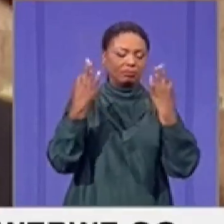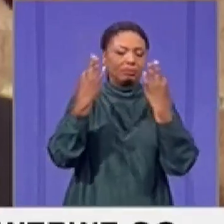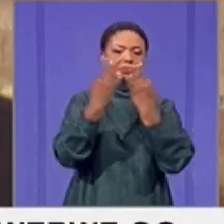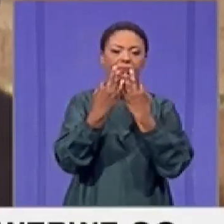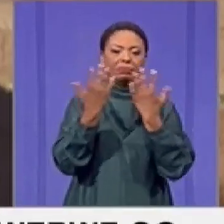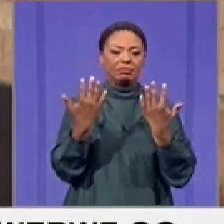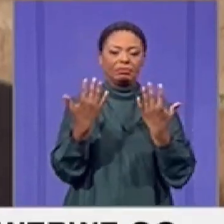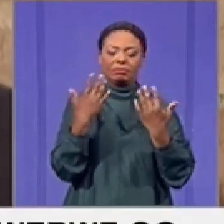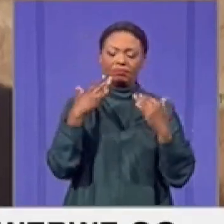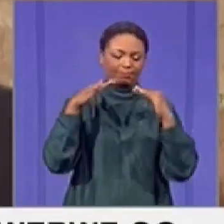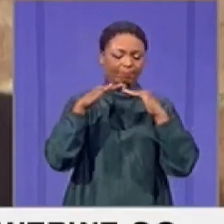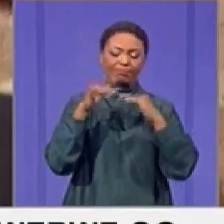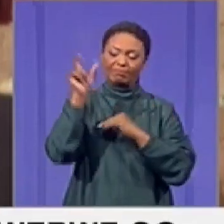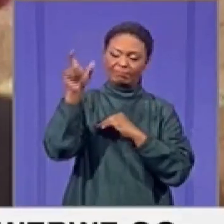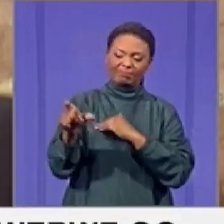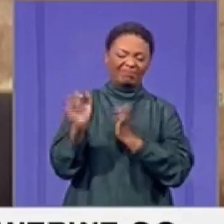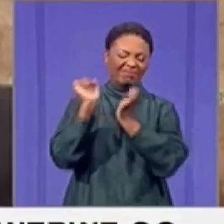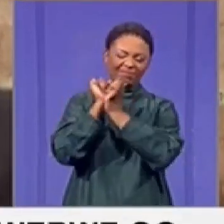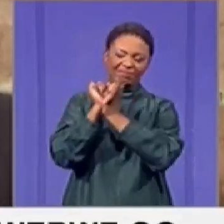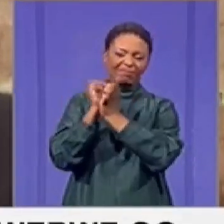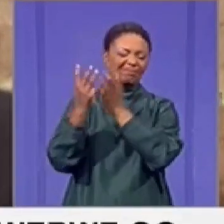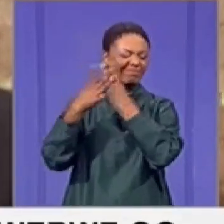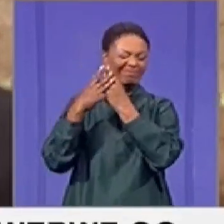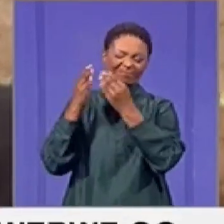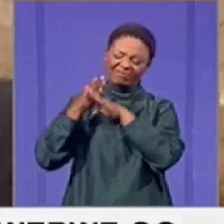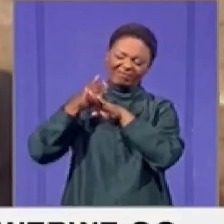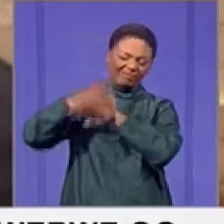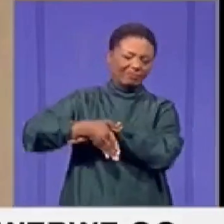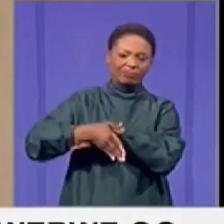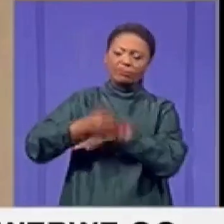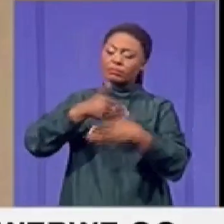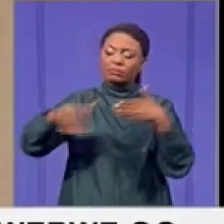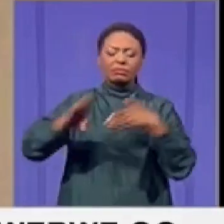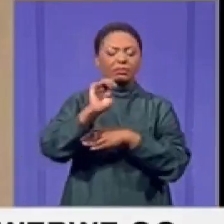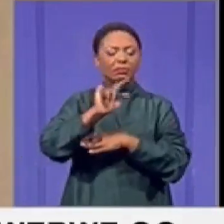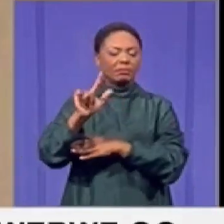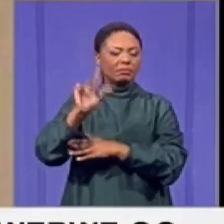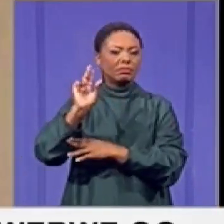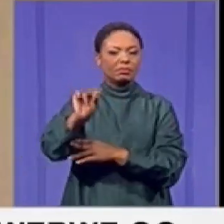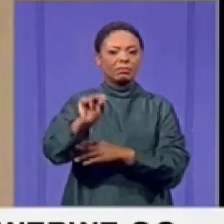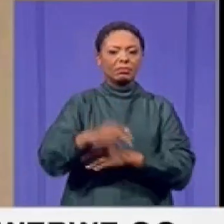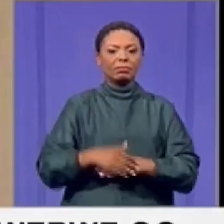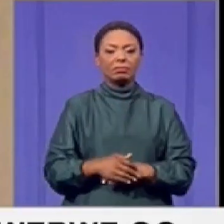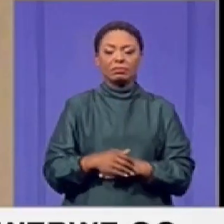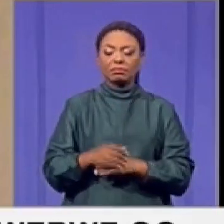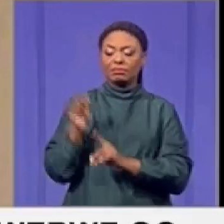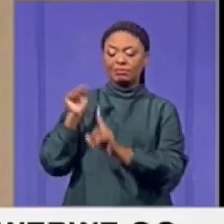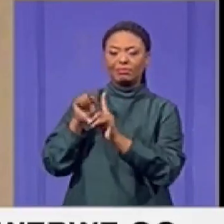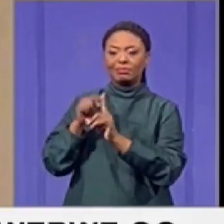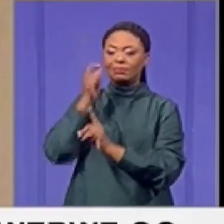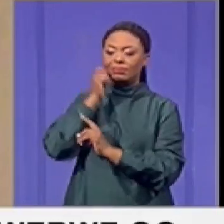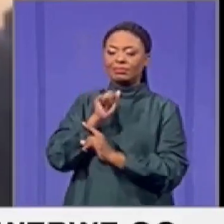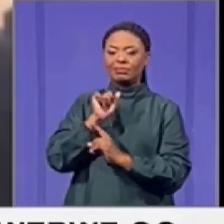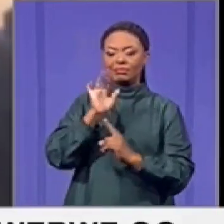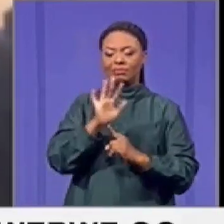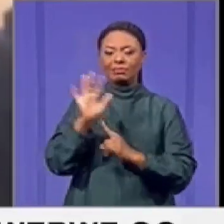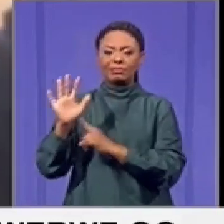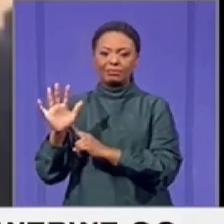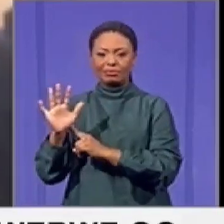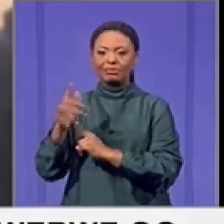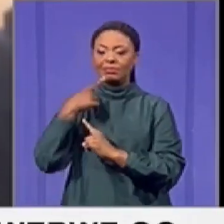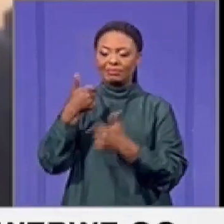family. We want the suspect rot in jail. We want him to not get bail. Monna wa dingwaga di le matlhano le botlhano yo go